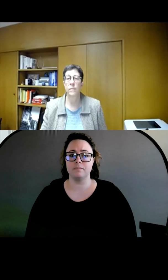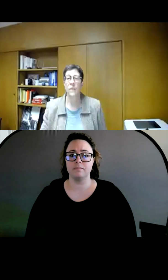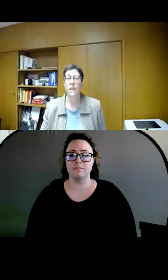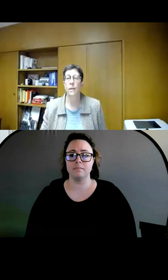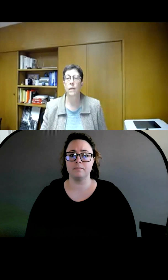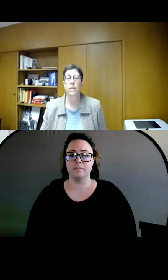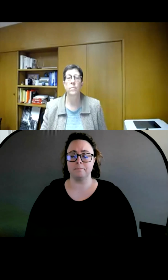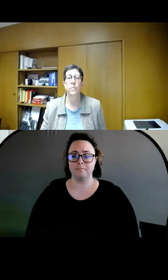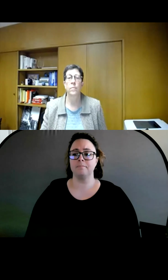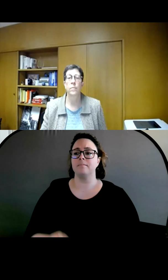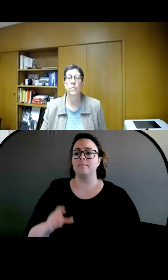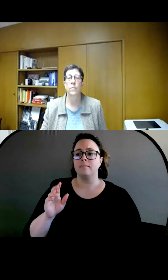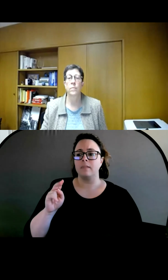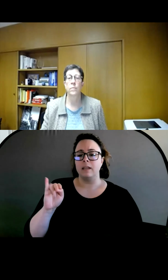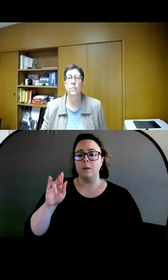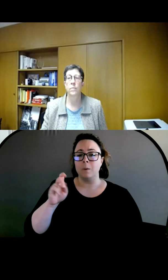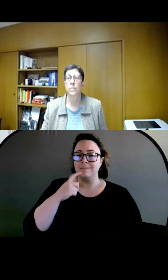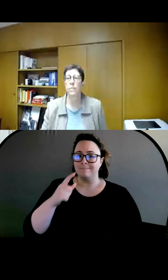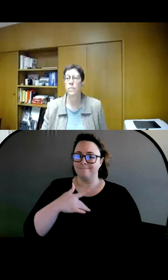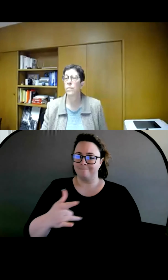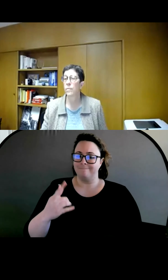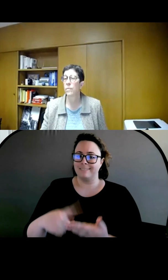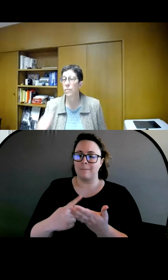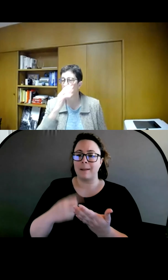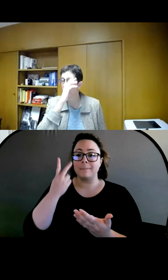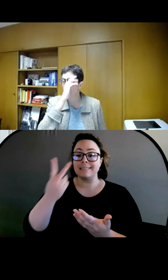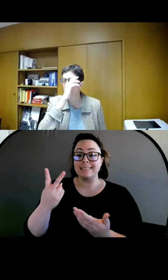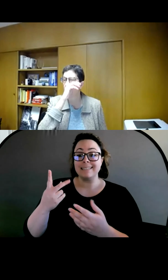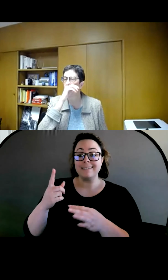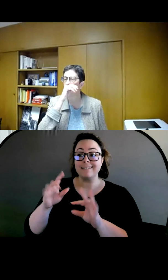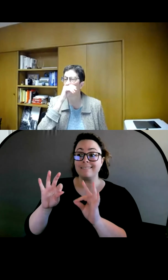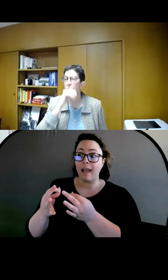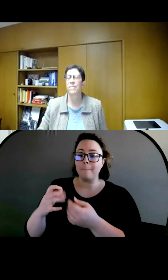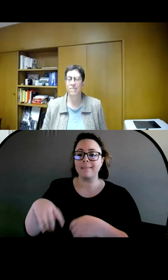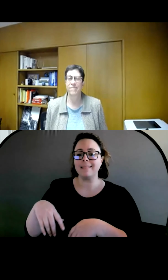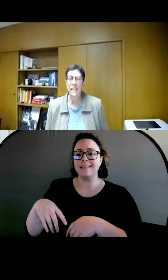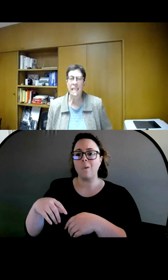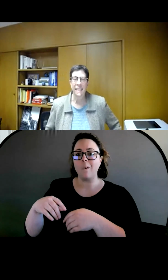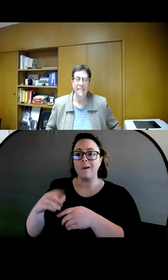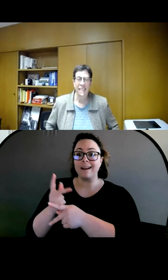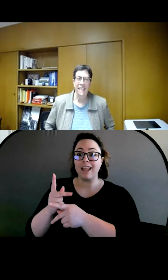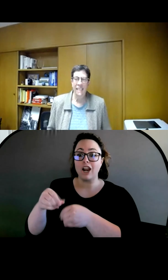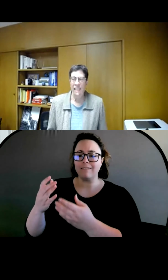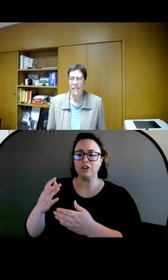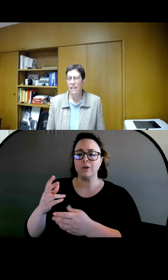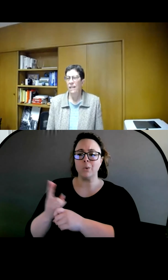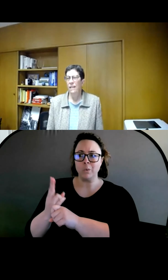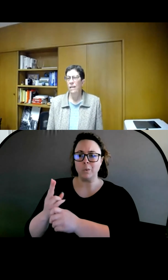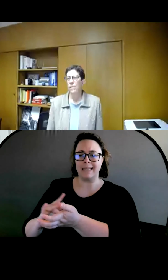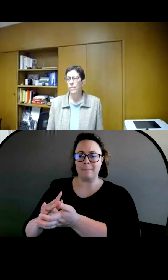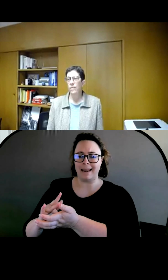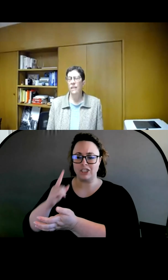We just have a comment here of that oftentimes folks will see a relative or caregiver taking the older adults medication, using